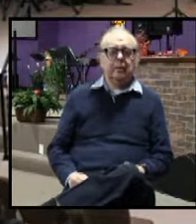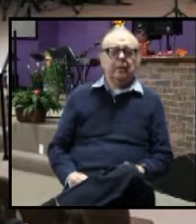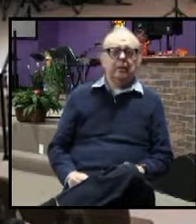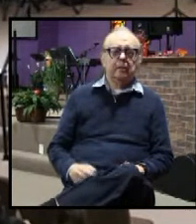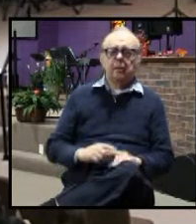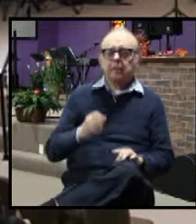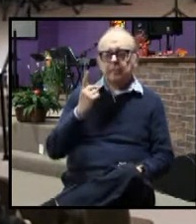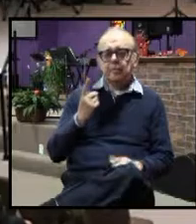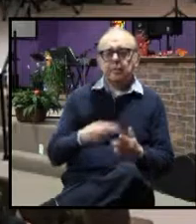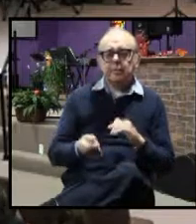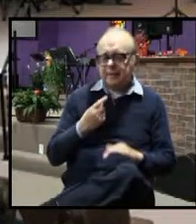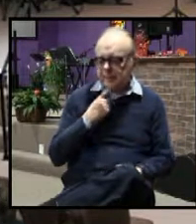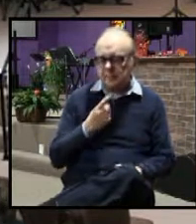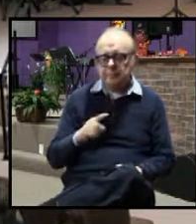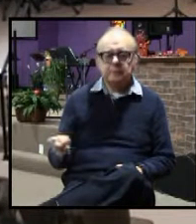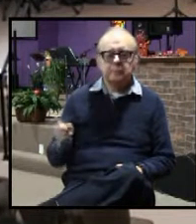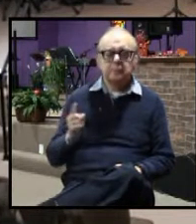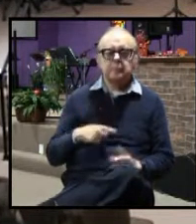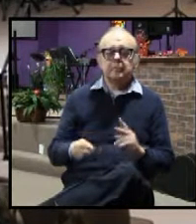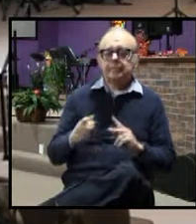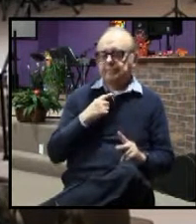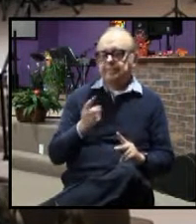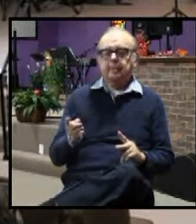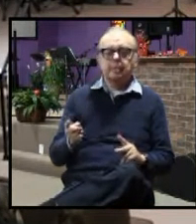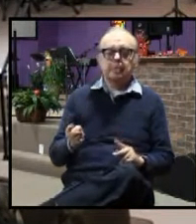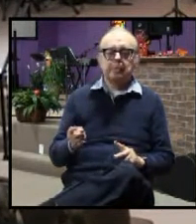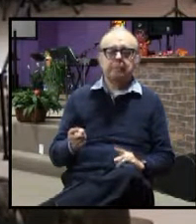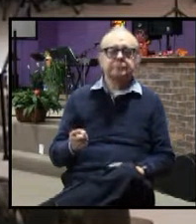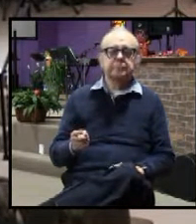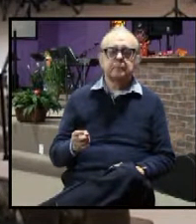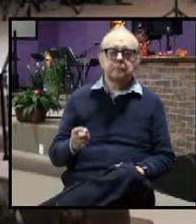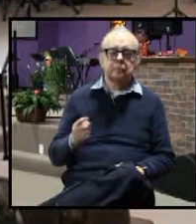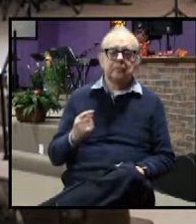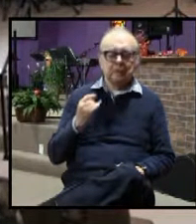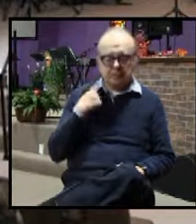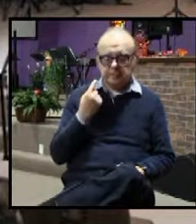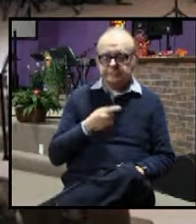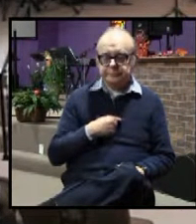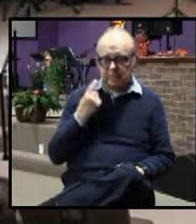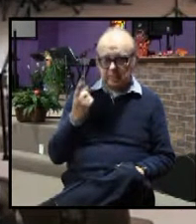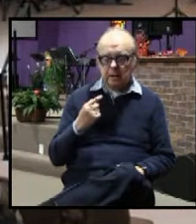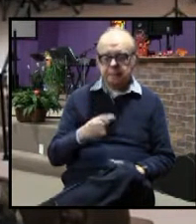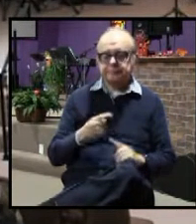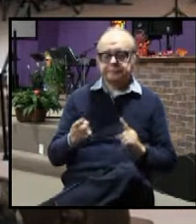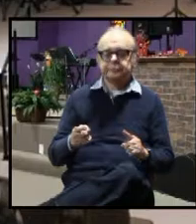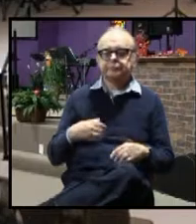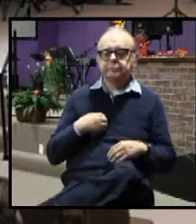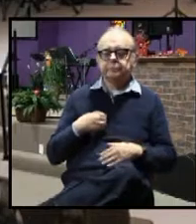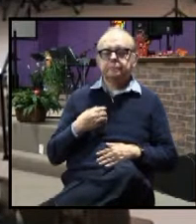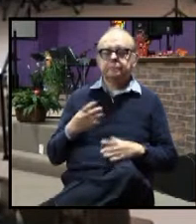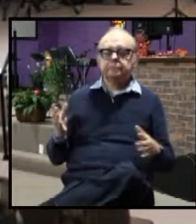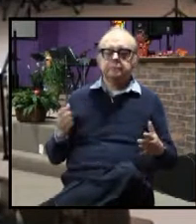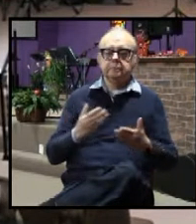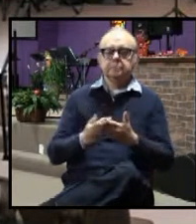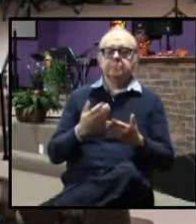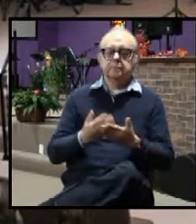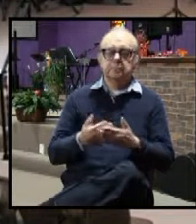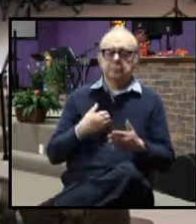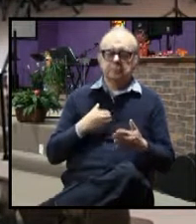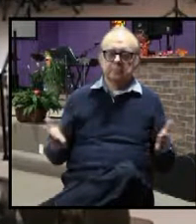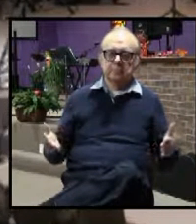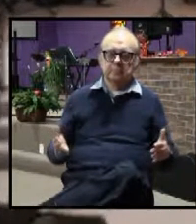Okay? But you understand what I'm saying? These people that say that they are, if we think that success means you've got a lot